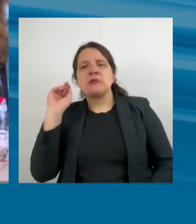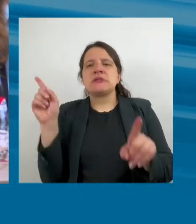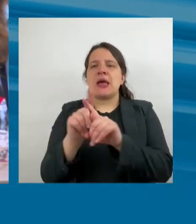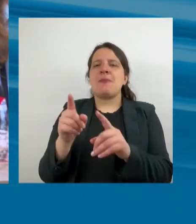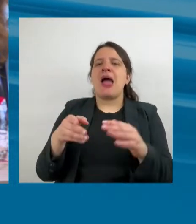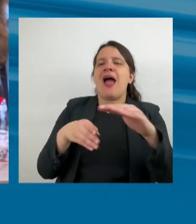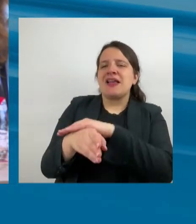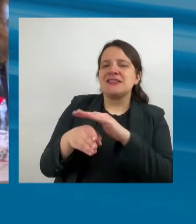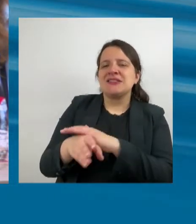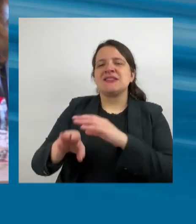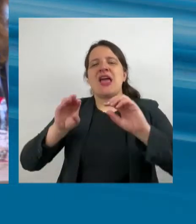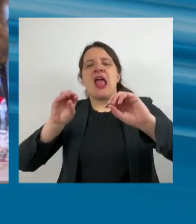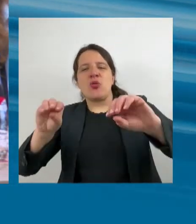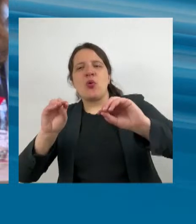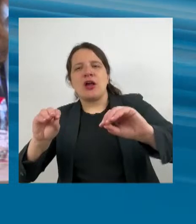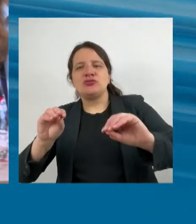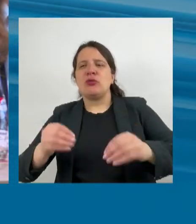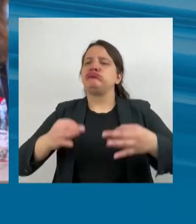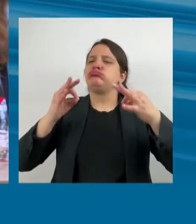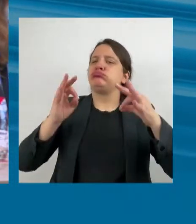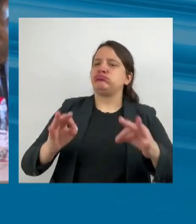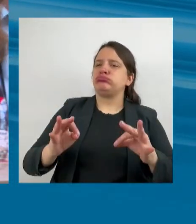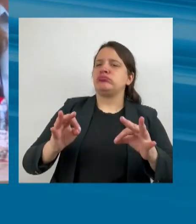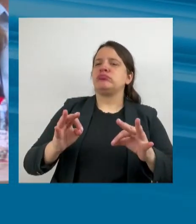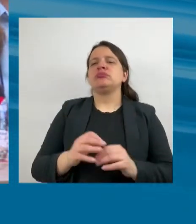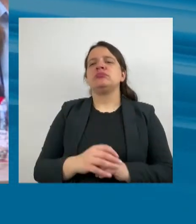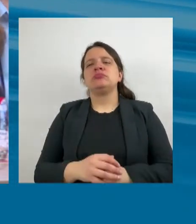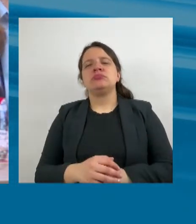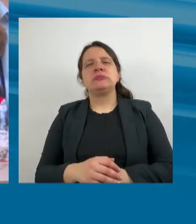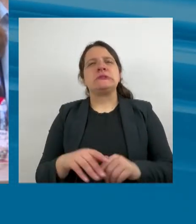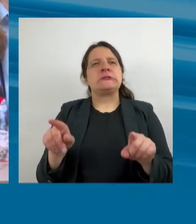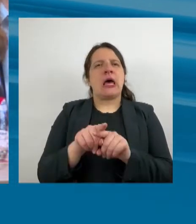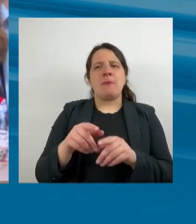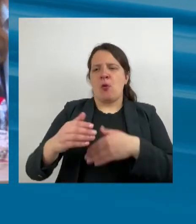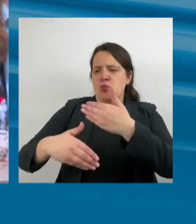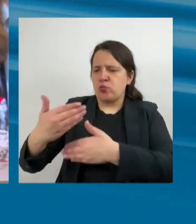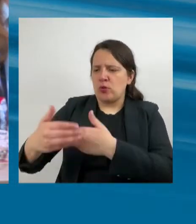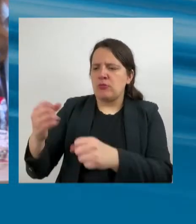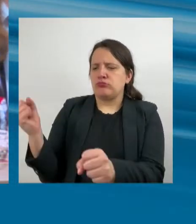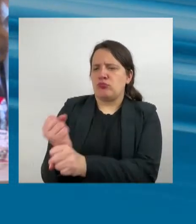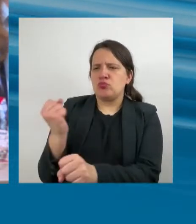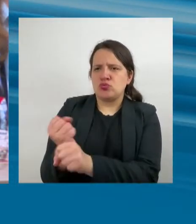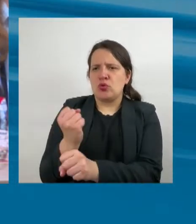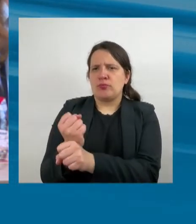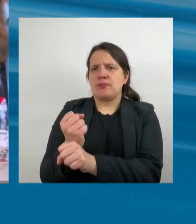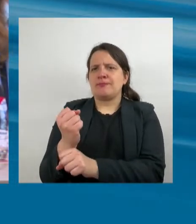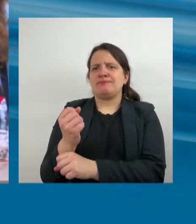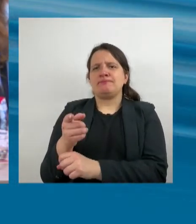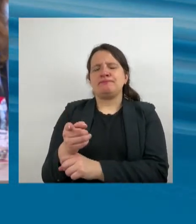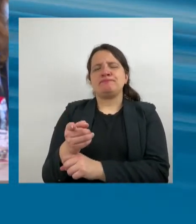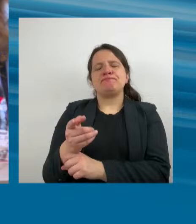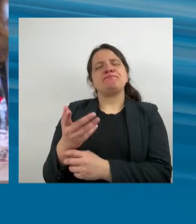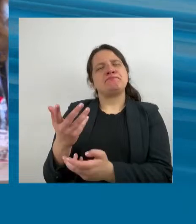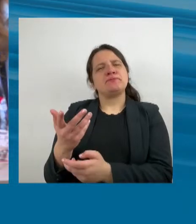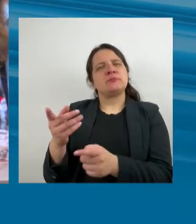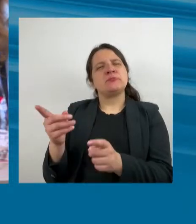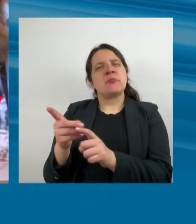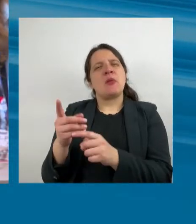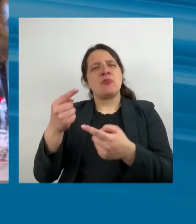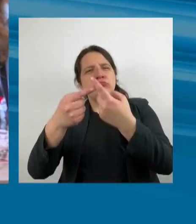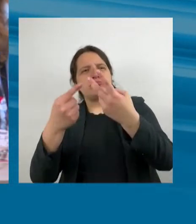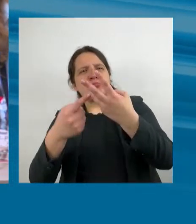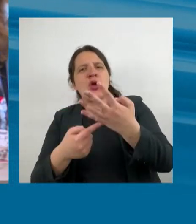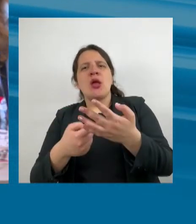improved productivity, and adoption for climate change. That, of course, includes